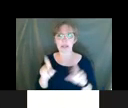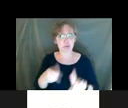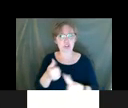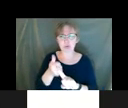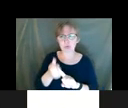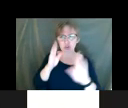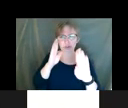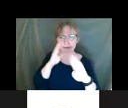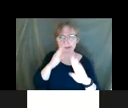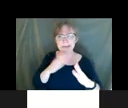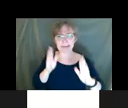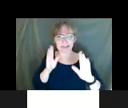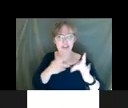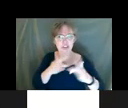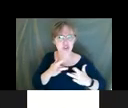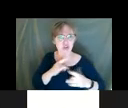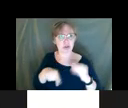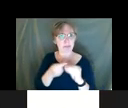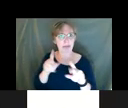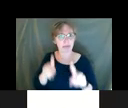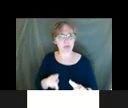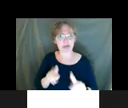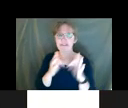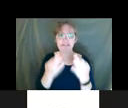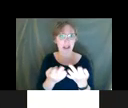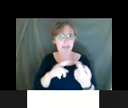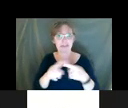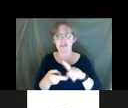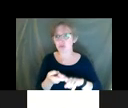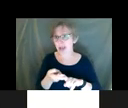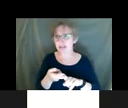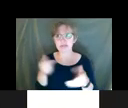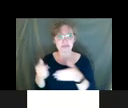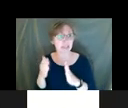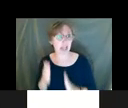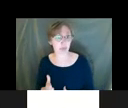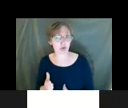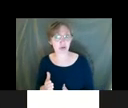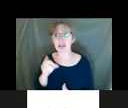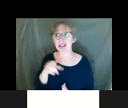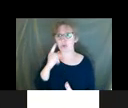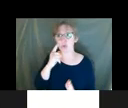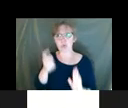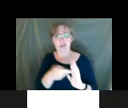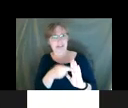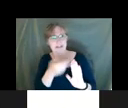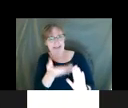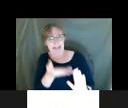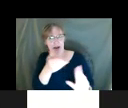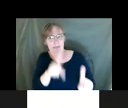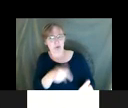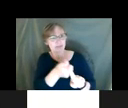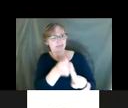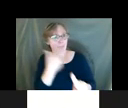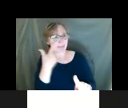health professional, or a social worker who sees an individual who, because of an impairment,